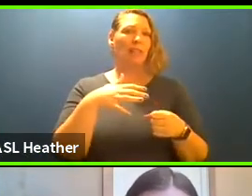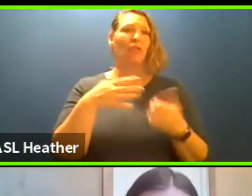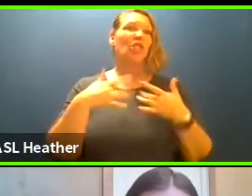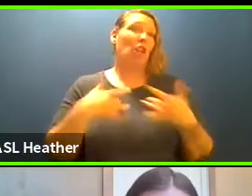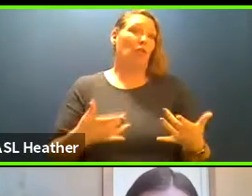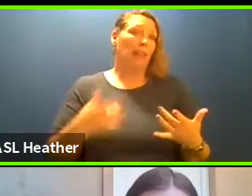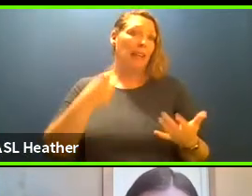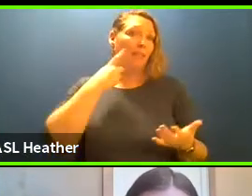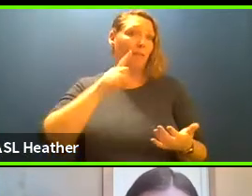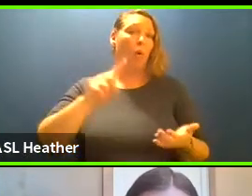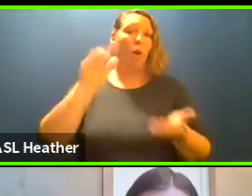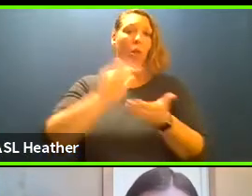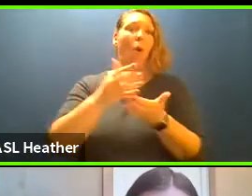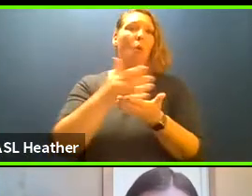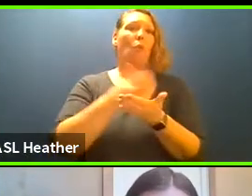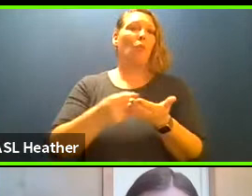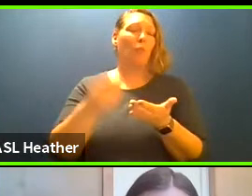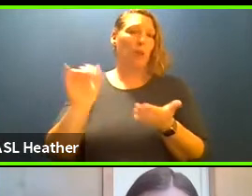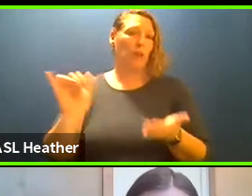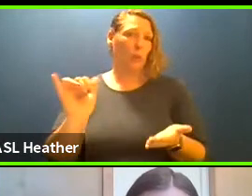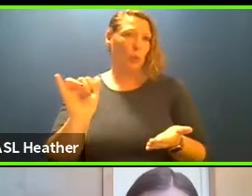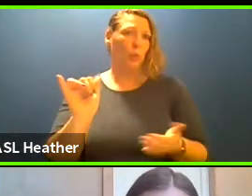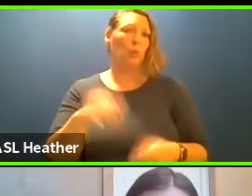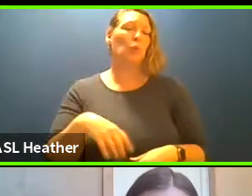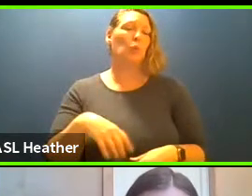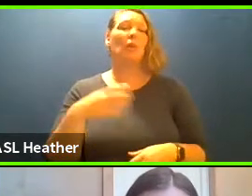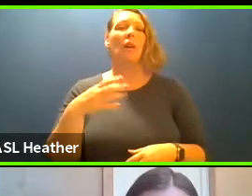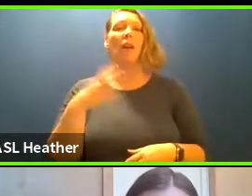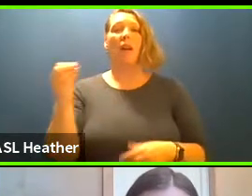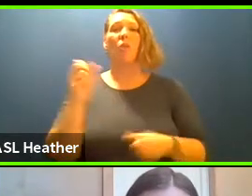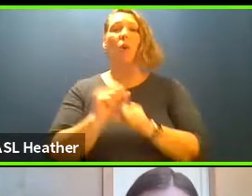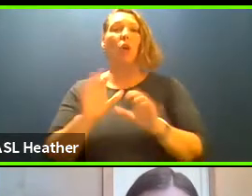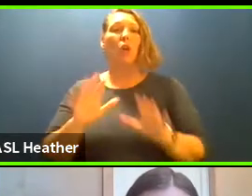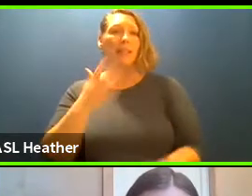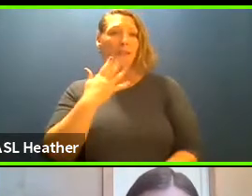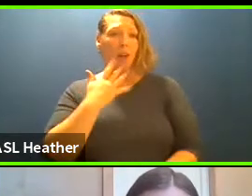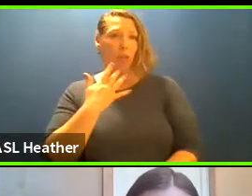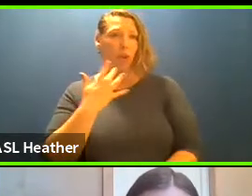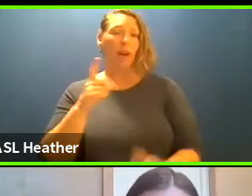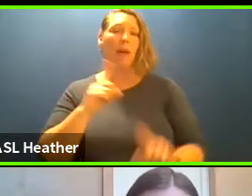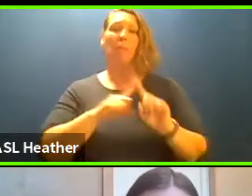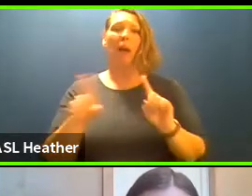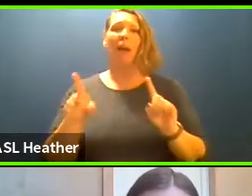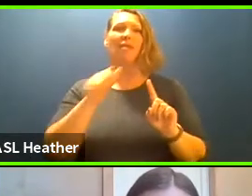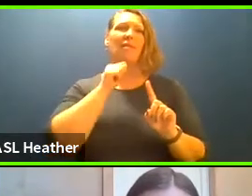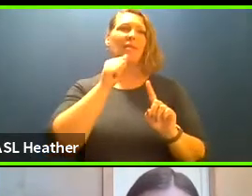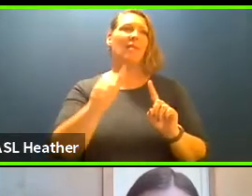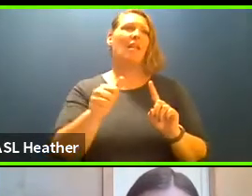generally for lower wage workers as well as workers of color, but certainly didn't do